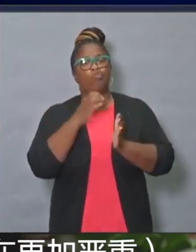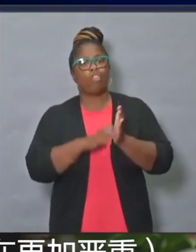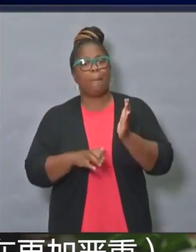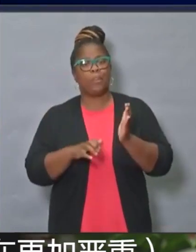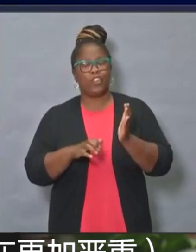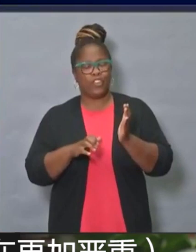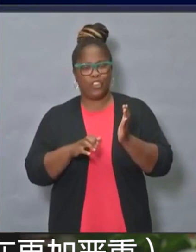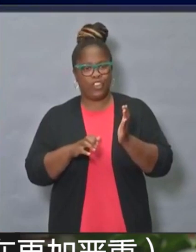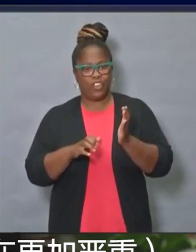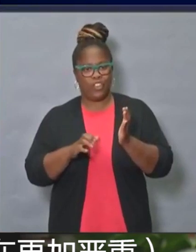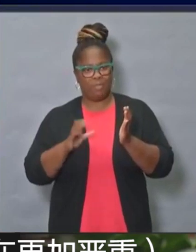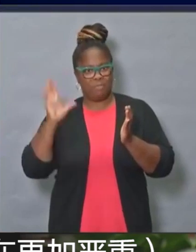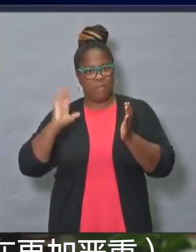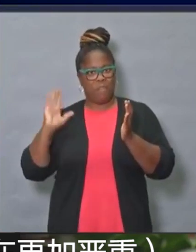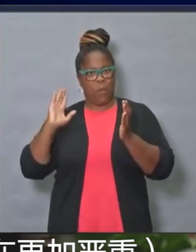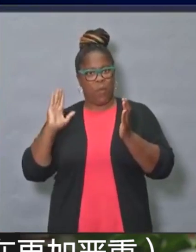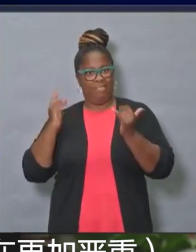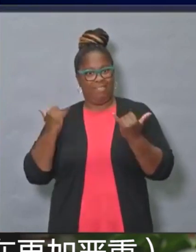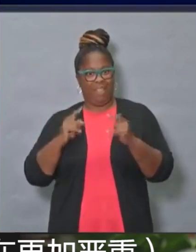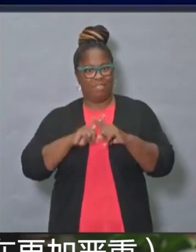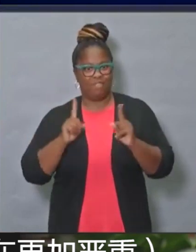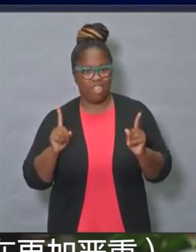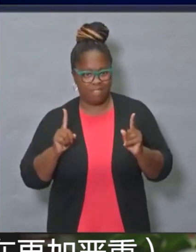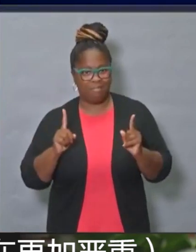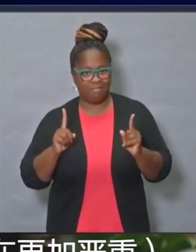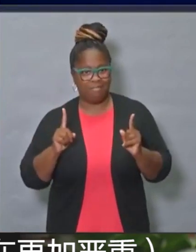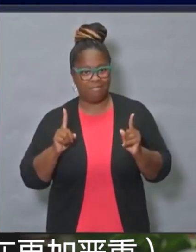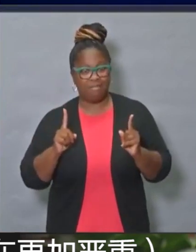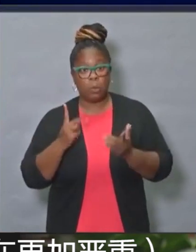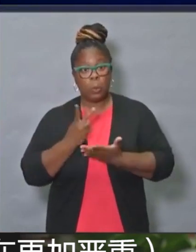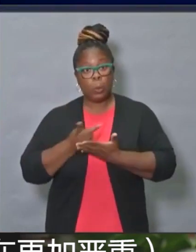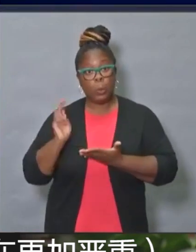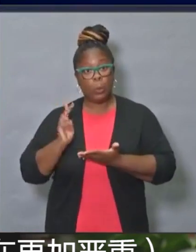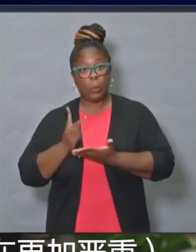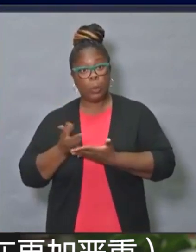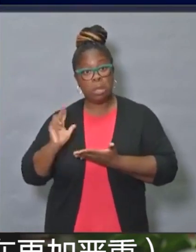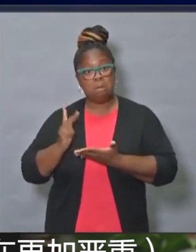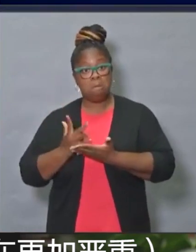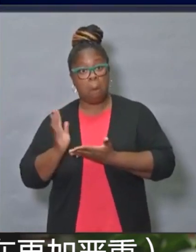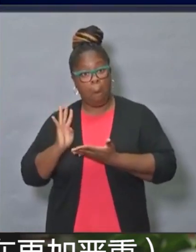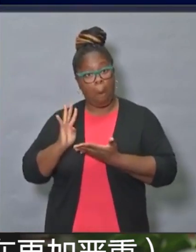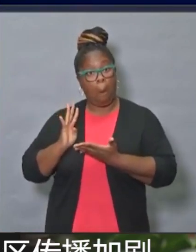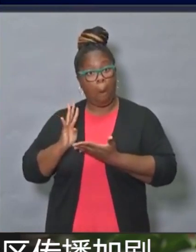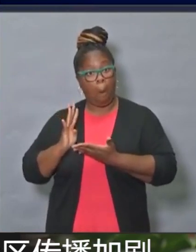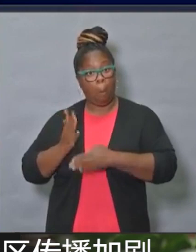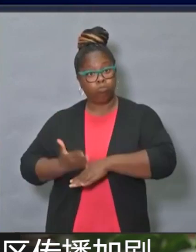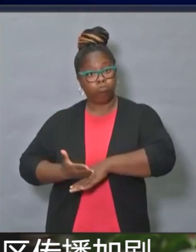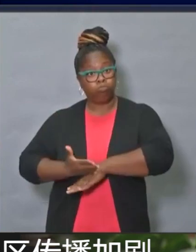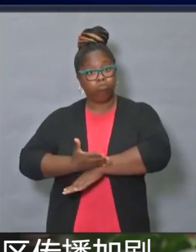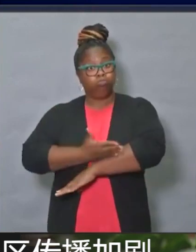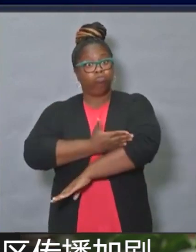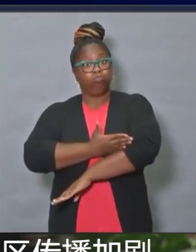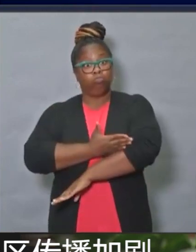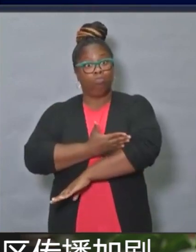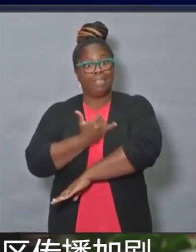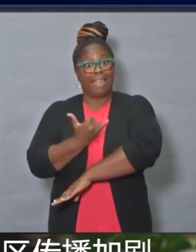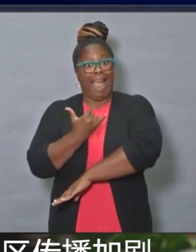unfortunately, where we are today is different than where we were 2, 3, or 4 weeks ago. Cases are